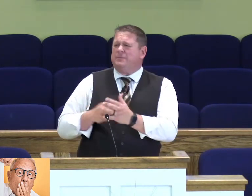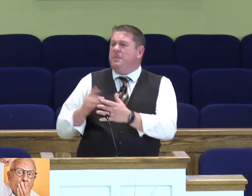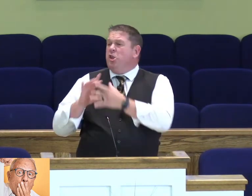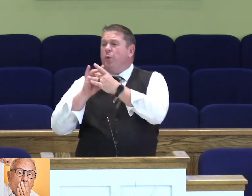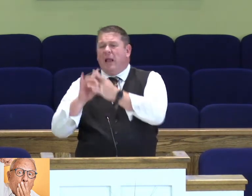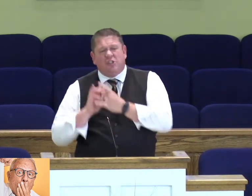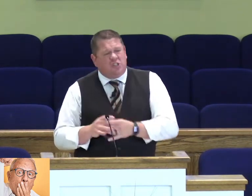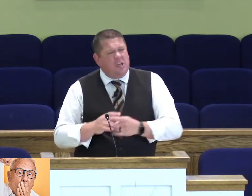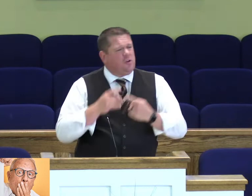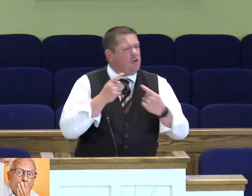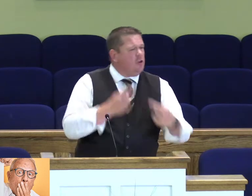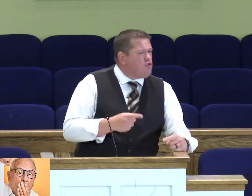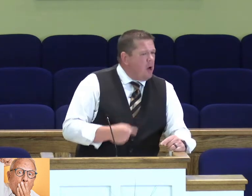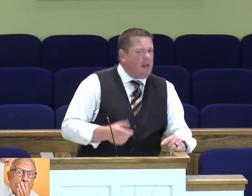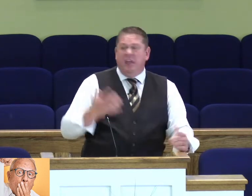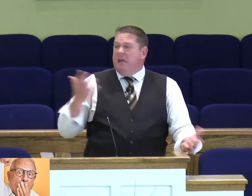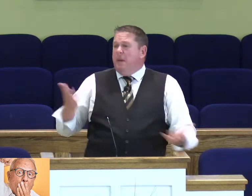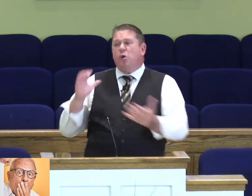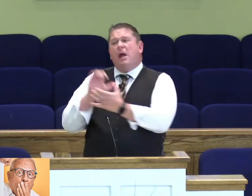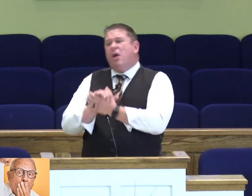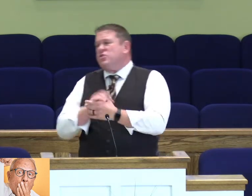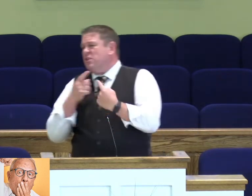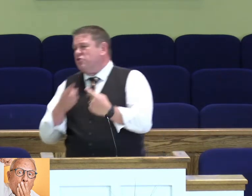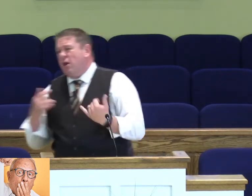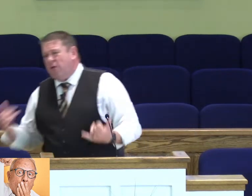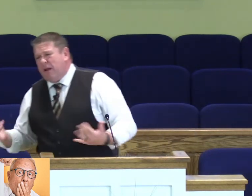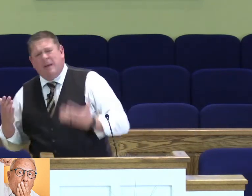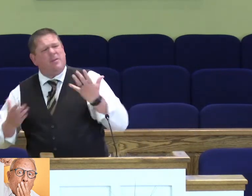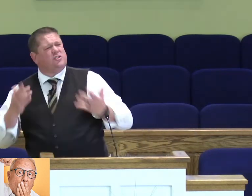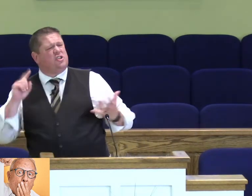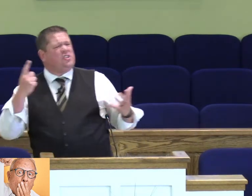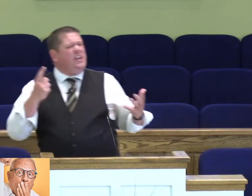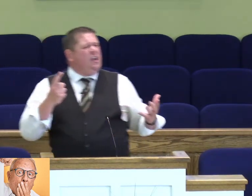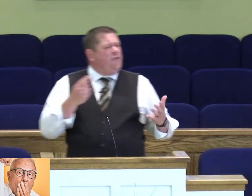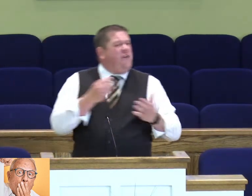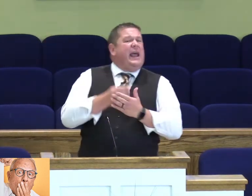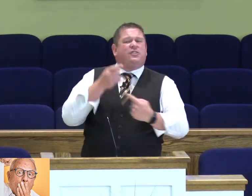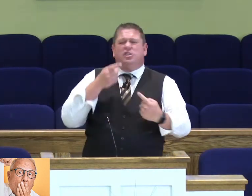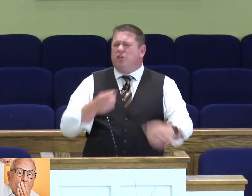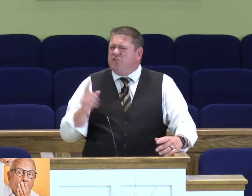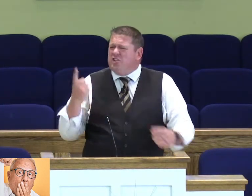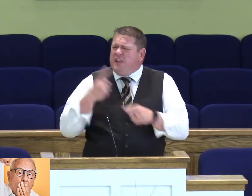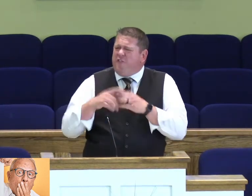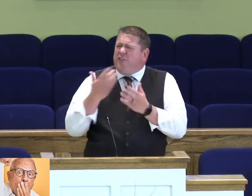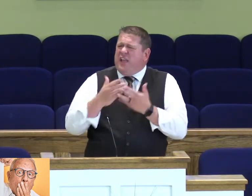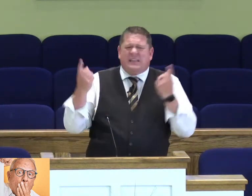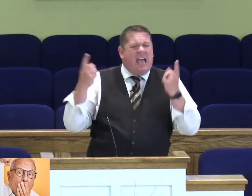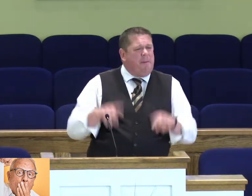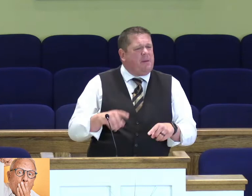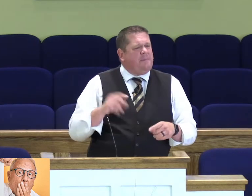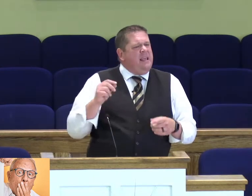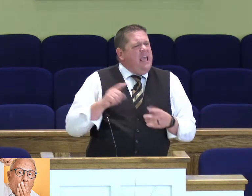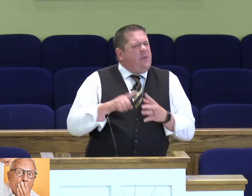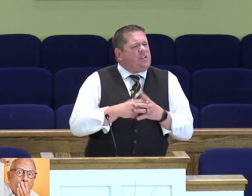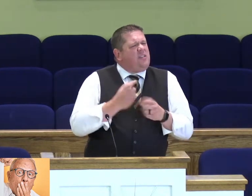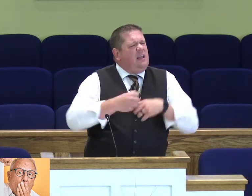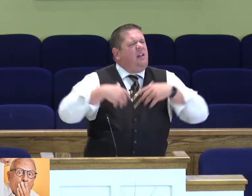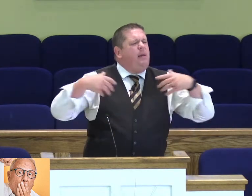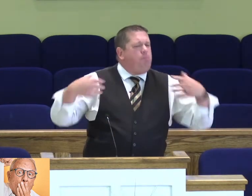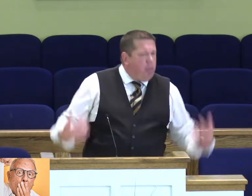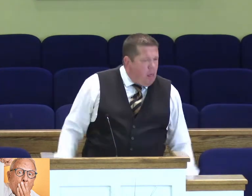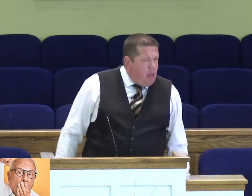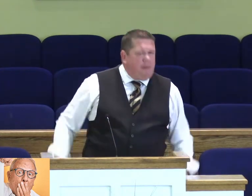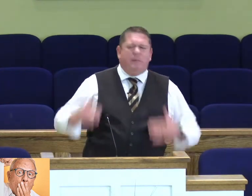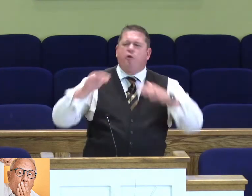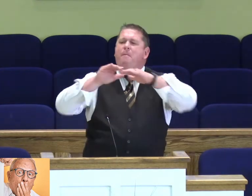and sometimes your relationships are struggling. Maybe your marriage is a little struggling right now. Maybe there's just your financial struggle. There's just different things that happen, and we start to